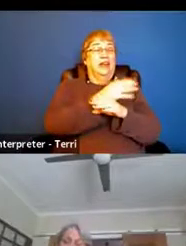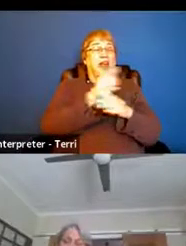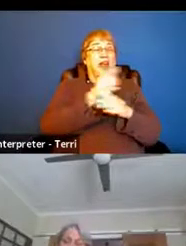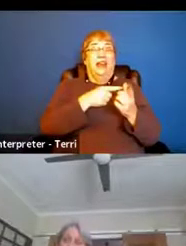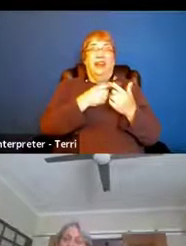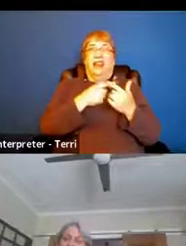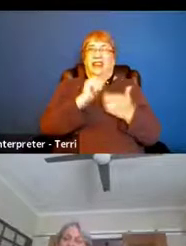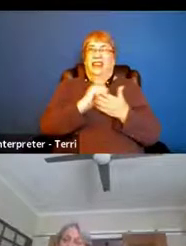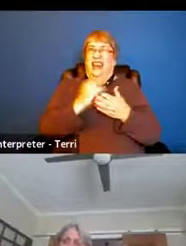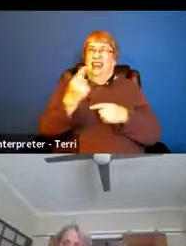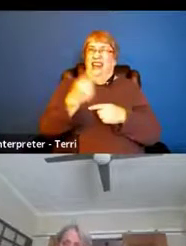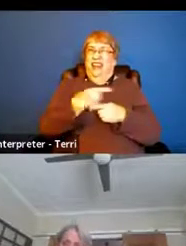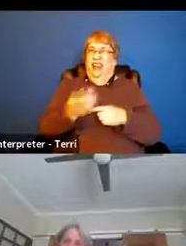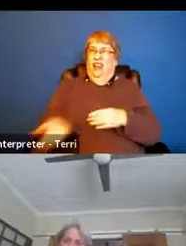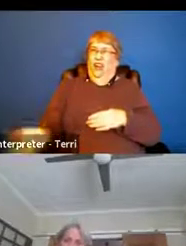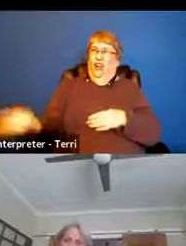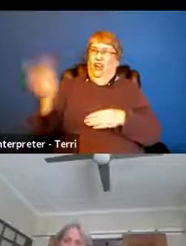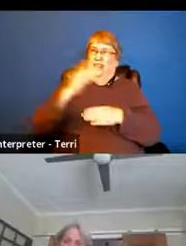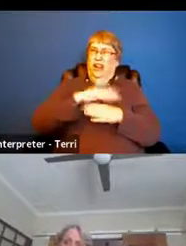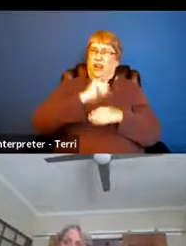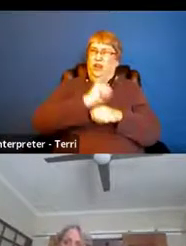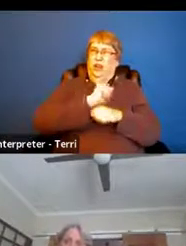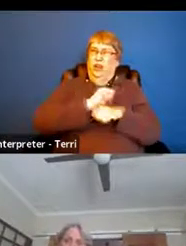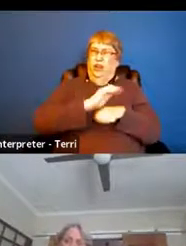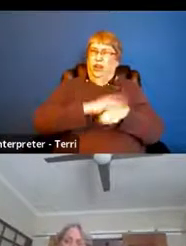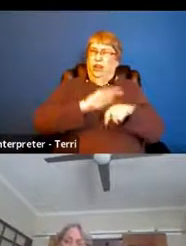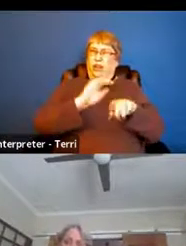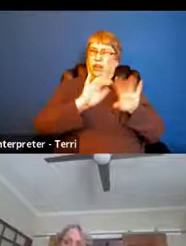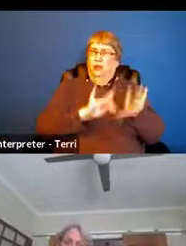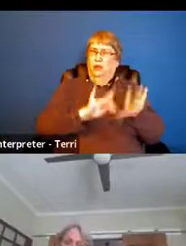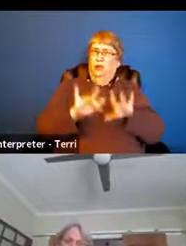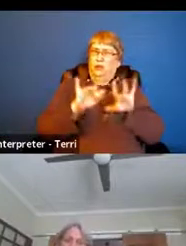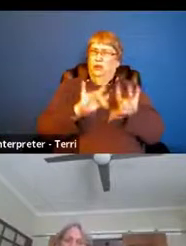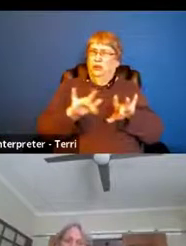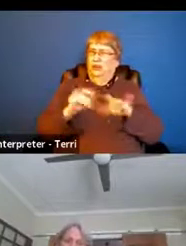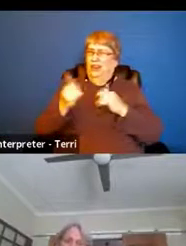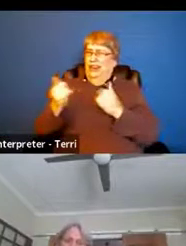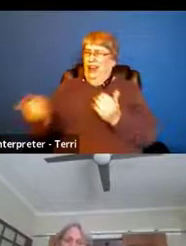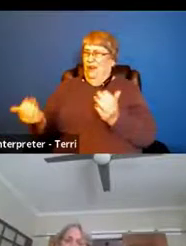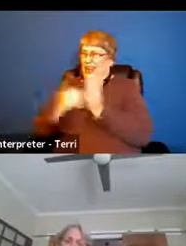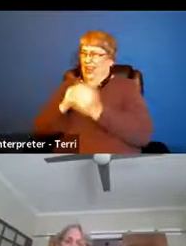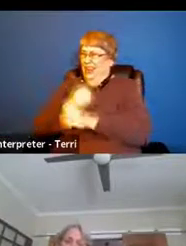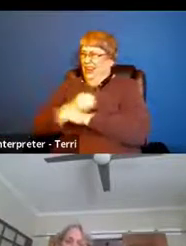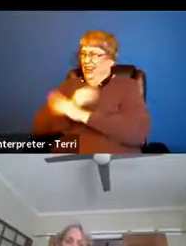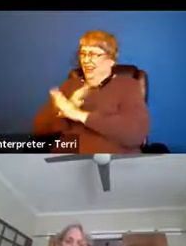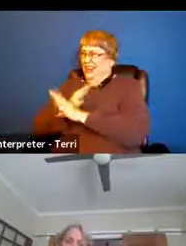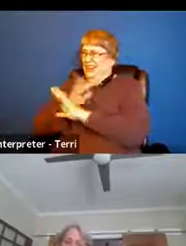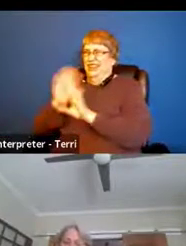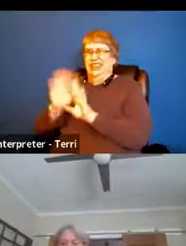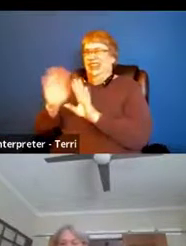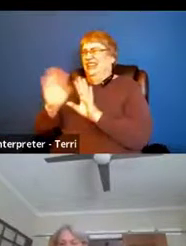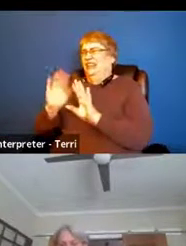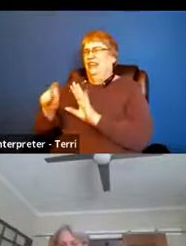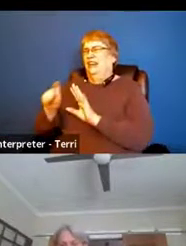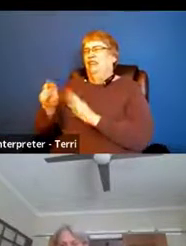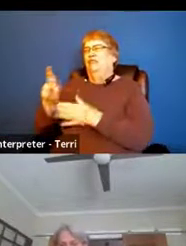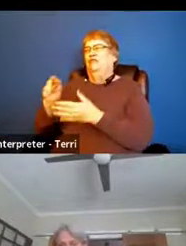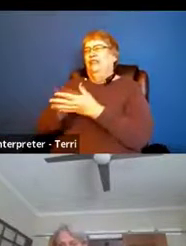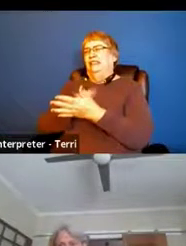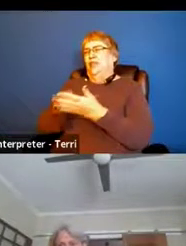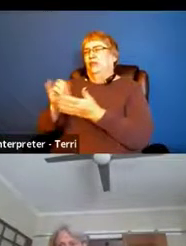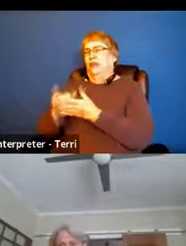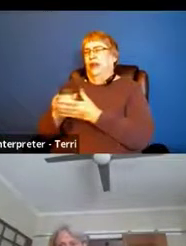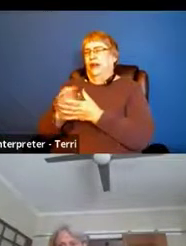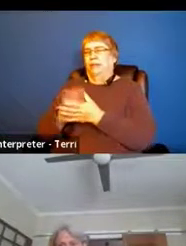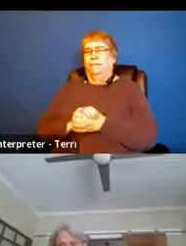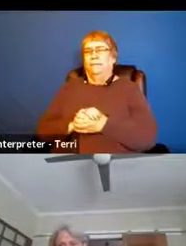that's really not what you're needing. And so advocating for that self-care and setting boundaries, I think, is really important also. And we'll take